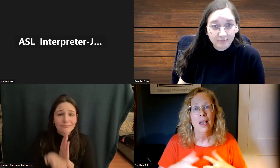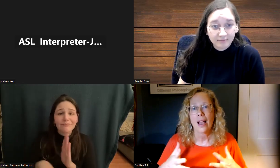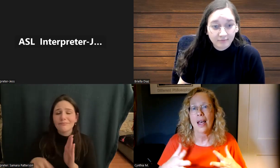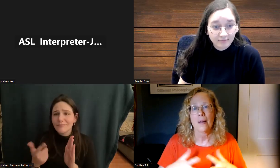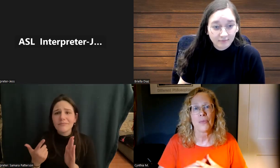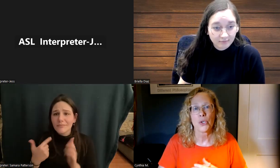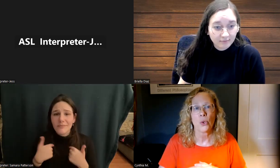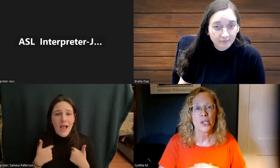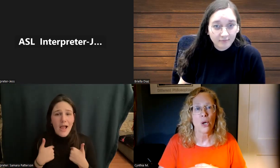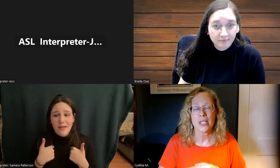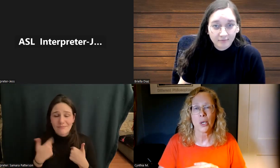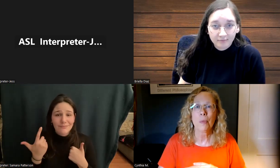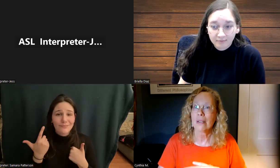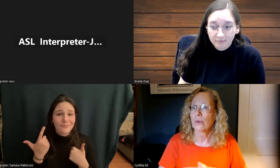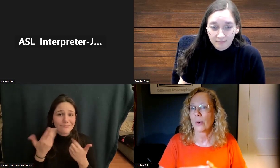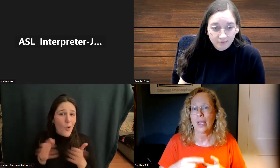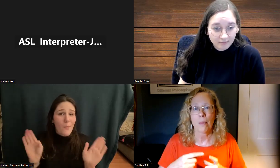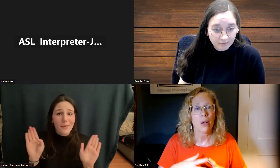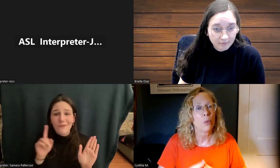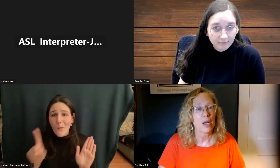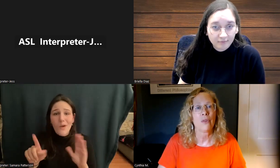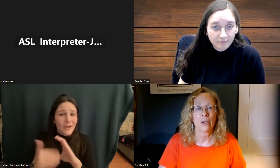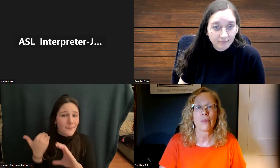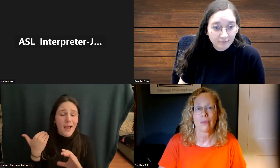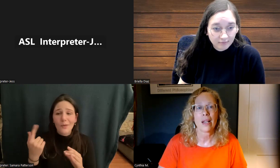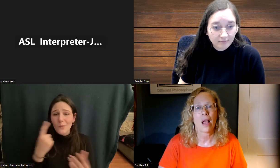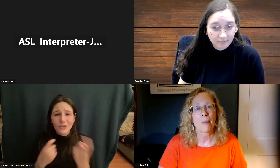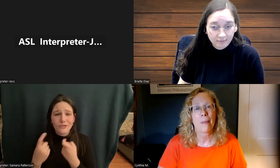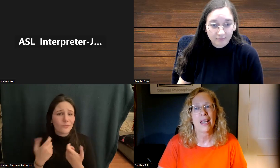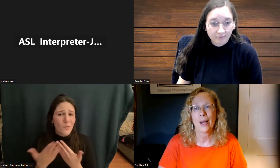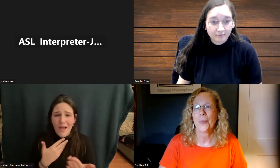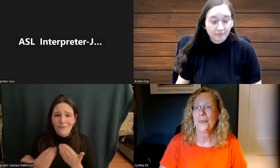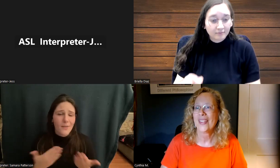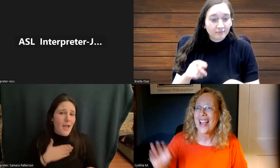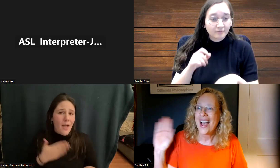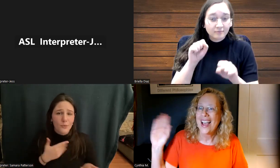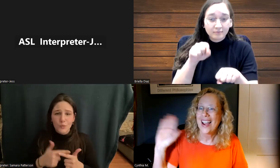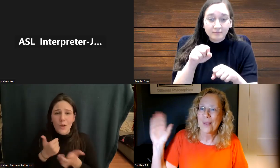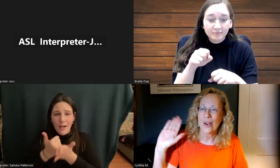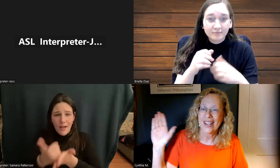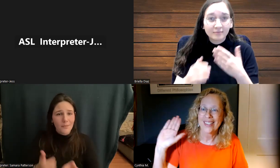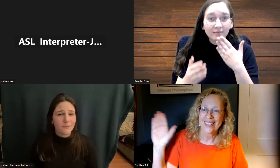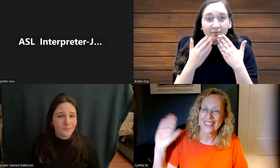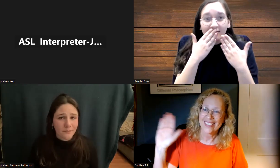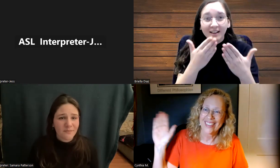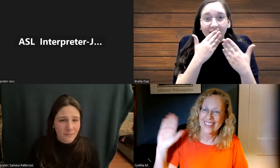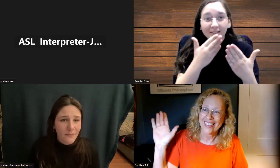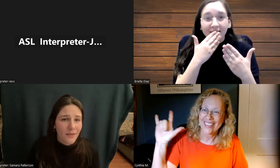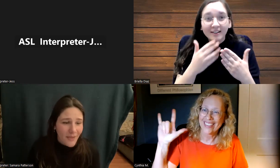that the door is always open, or email or whatever, and I'm happy to help.